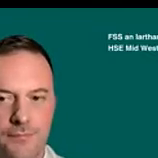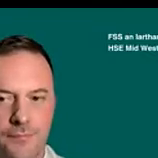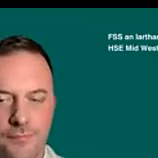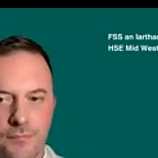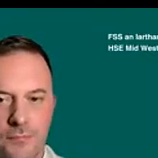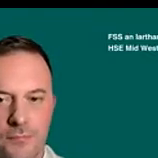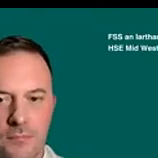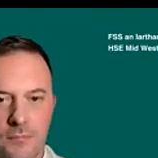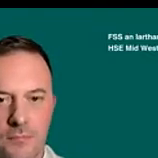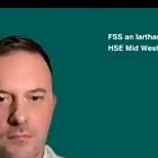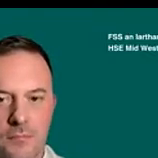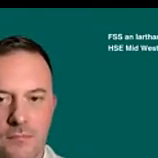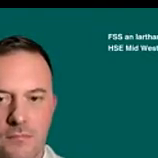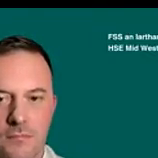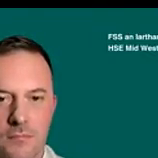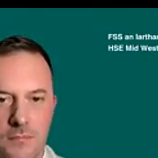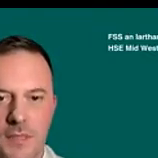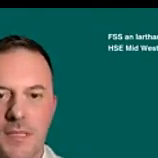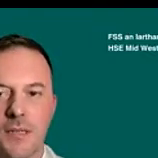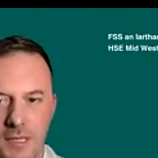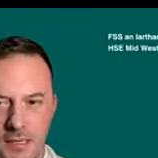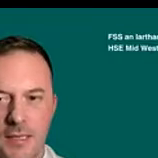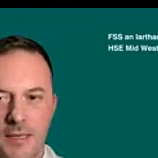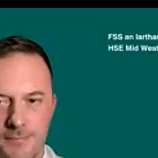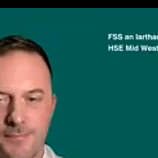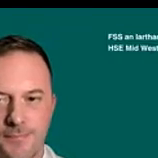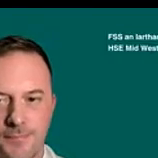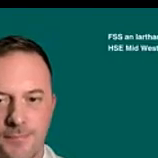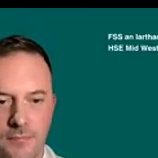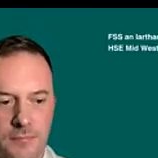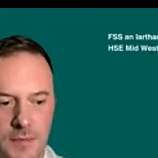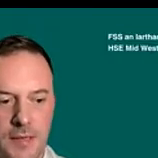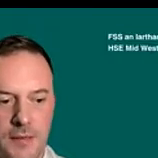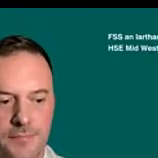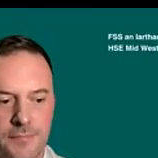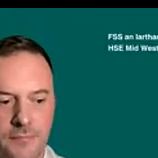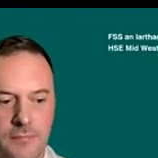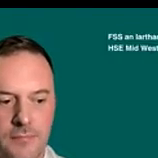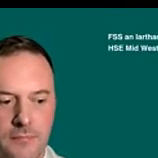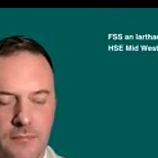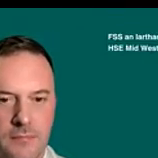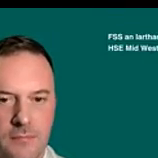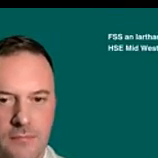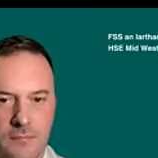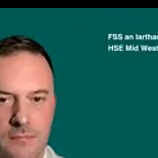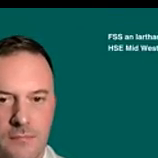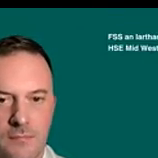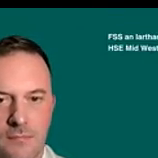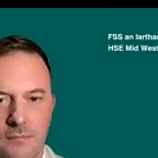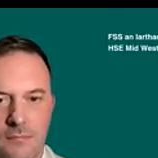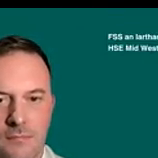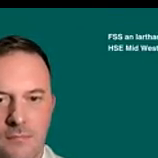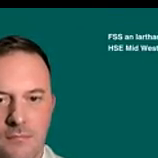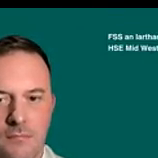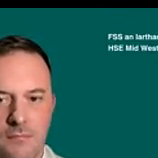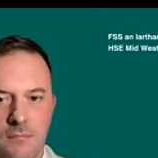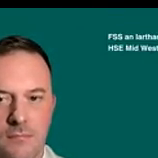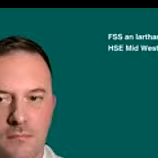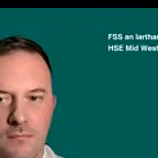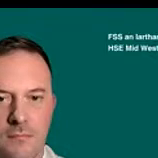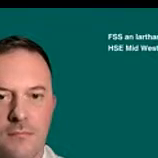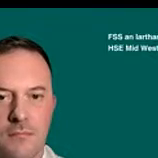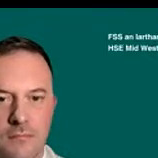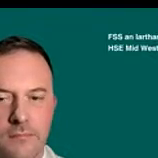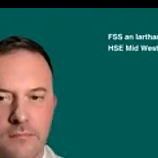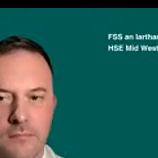premature ovarian insufficiency is a separate condition altogether to what we're talking about tonight. There is no doubt that if a woman is without estrogen